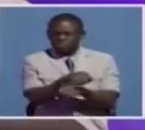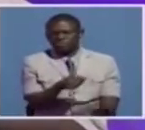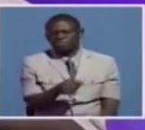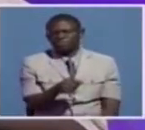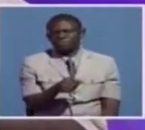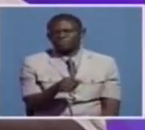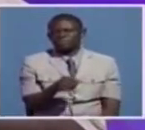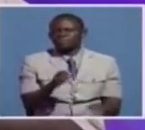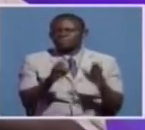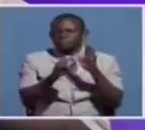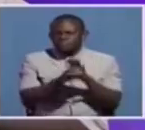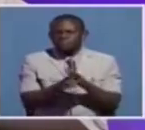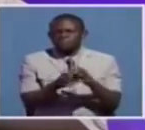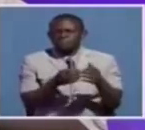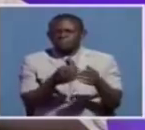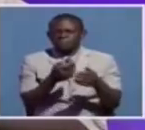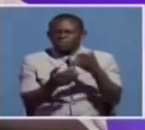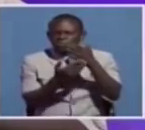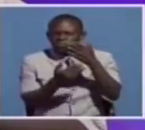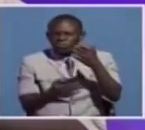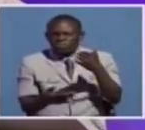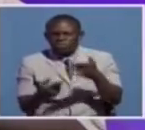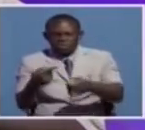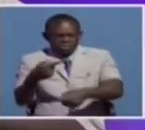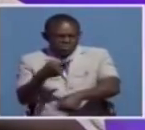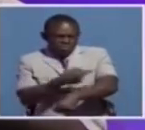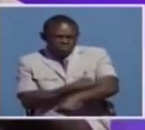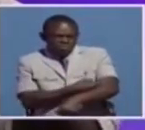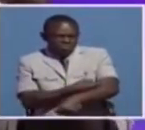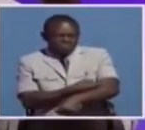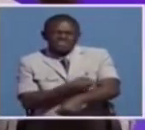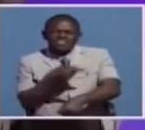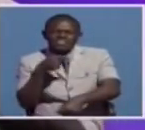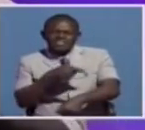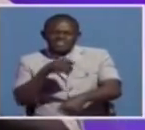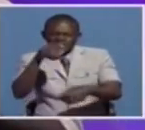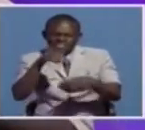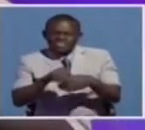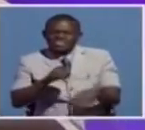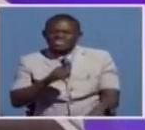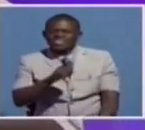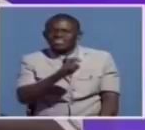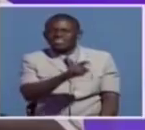diet, how it might help. Nothing. So just watch your loved ones just collapse and die.